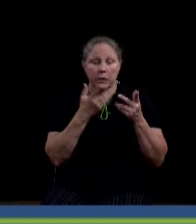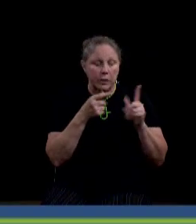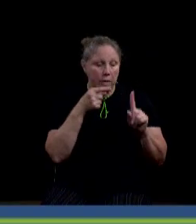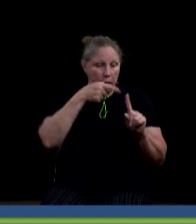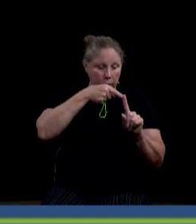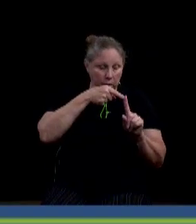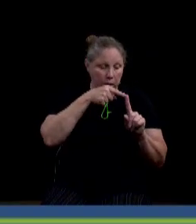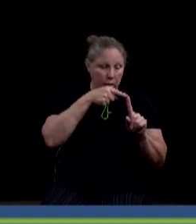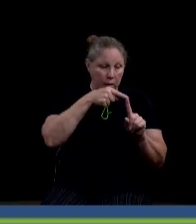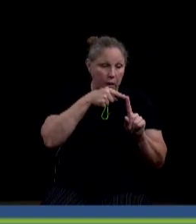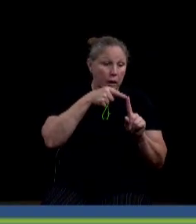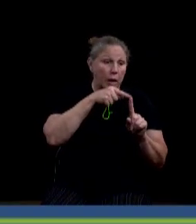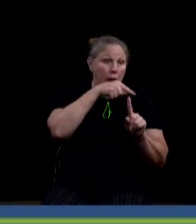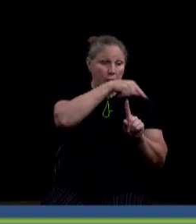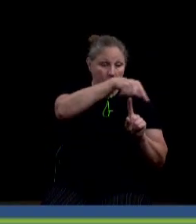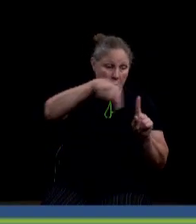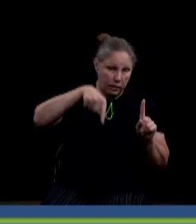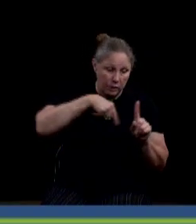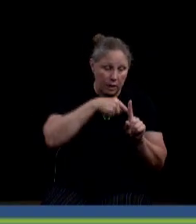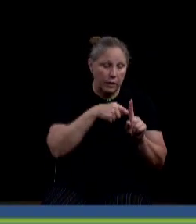3/4 of those clusters